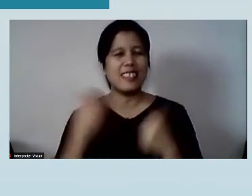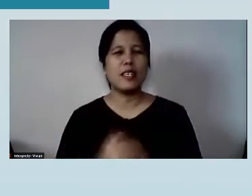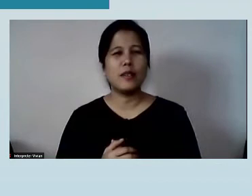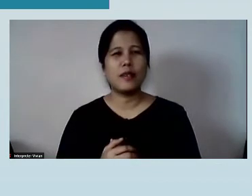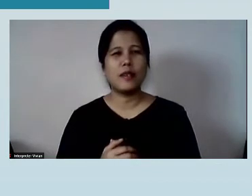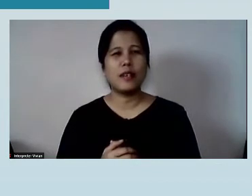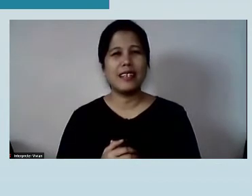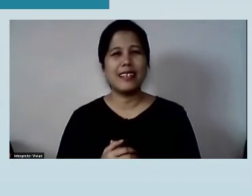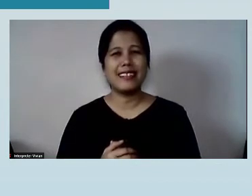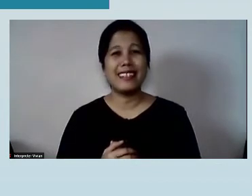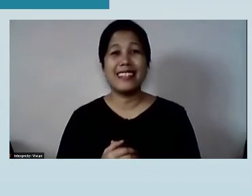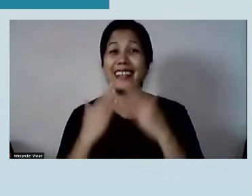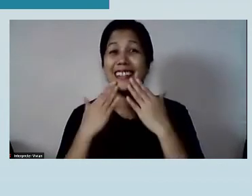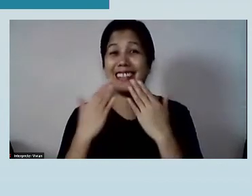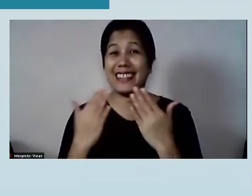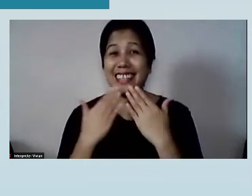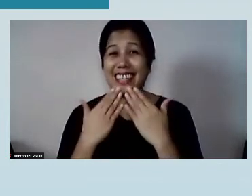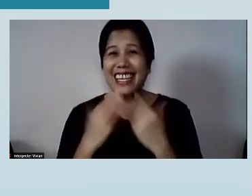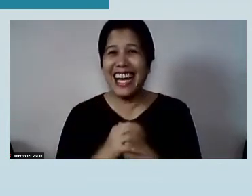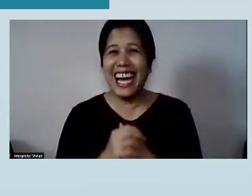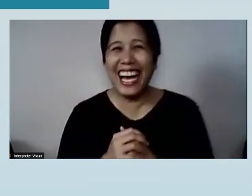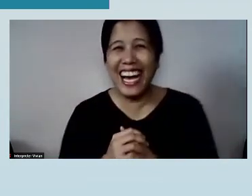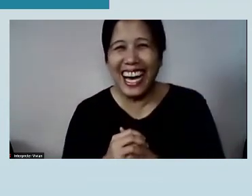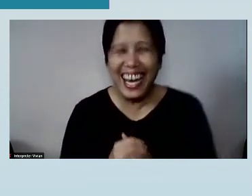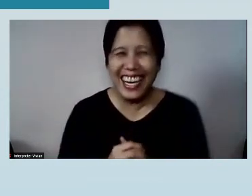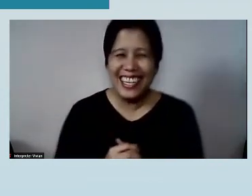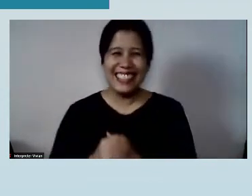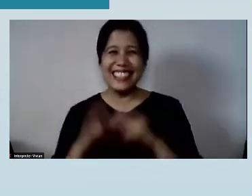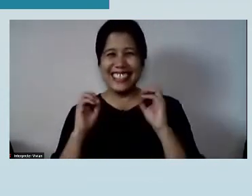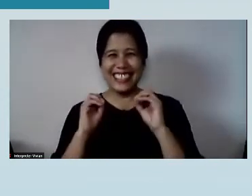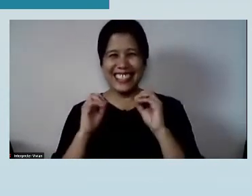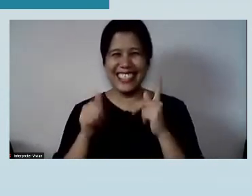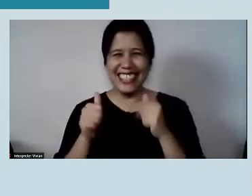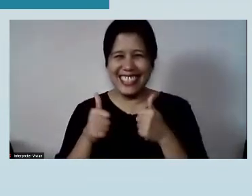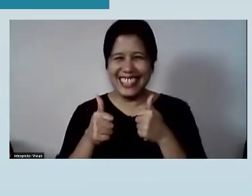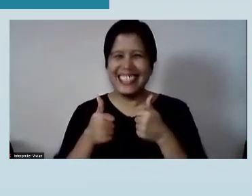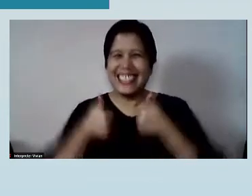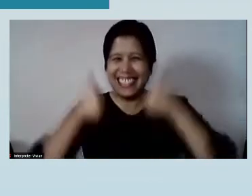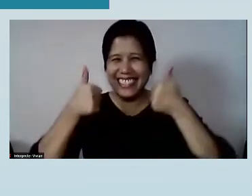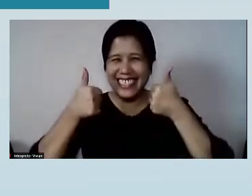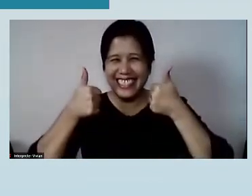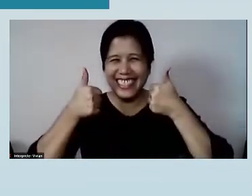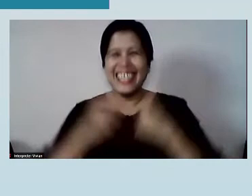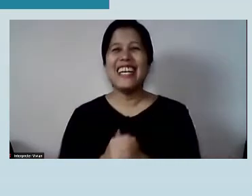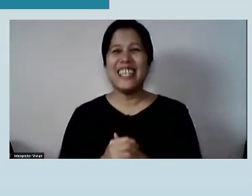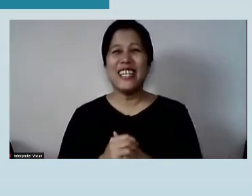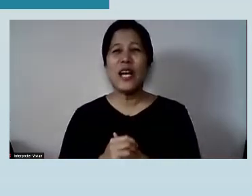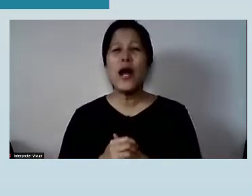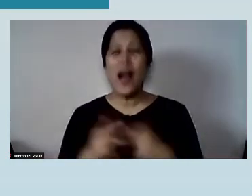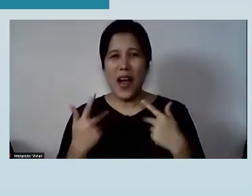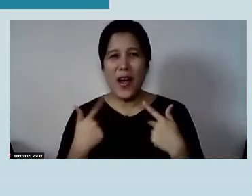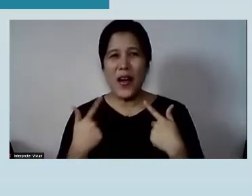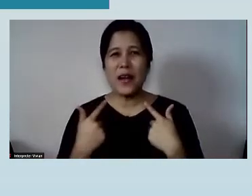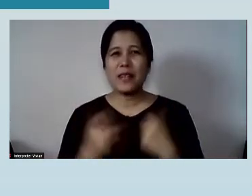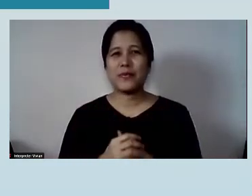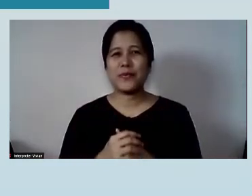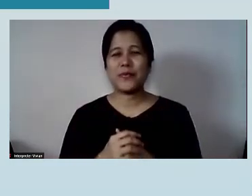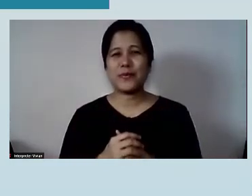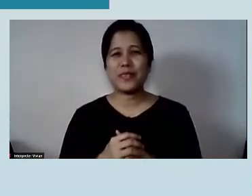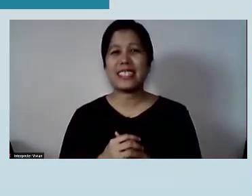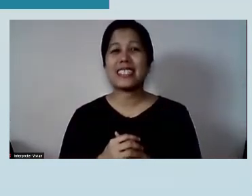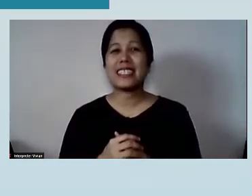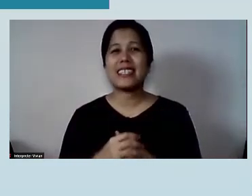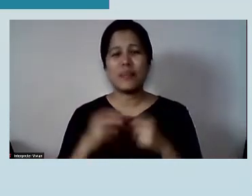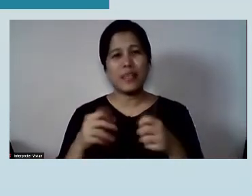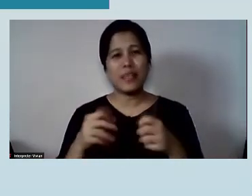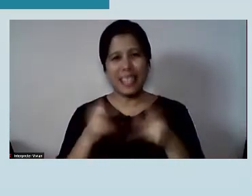Si Vivian, salamat. Nahihilo na siguro ka-interpret sa akin dahil ang dami kong sinasabi. Demonstrate and teach organizational skills, a